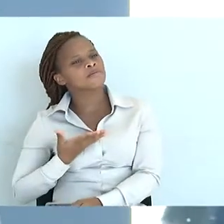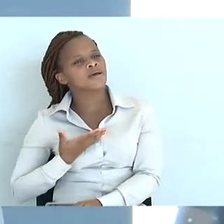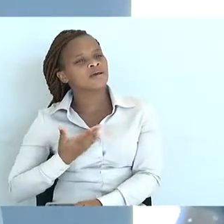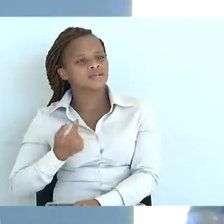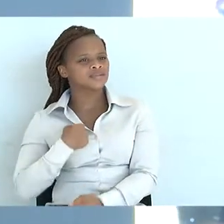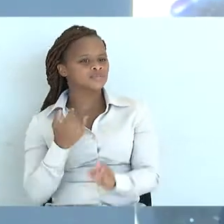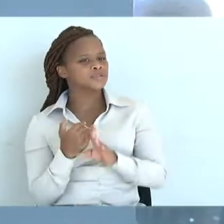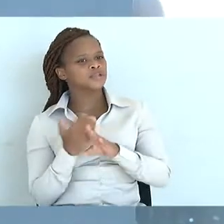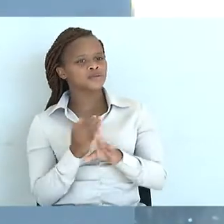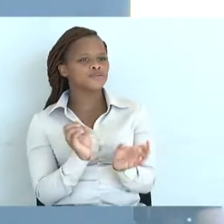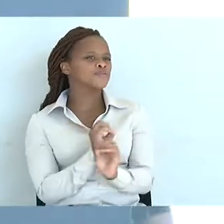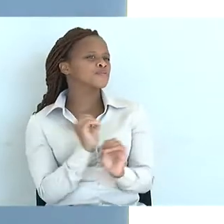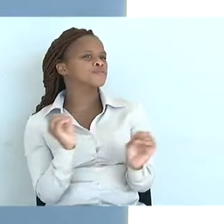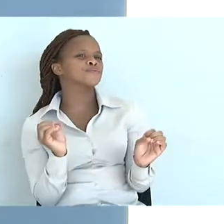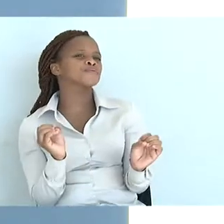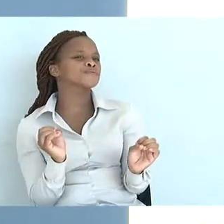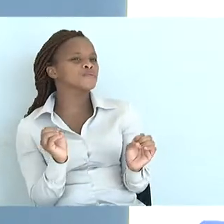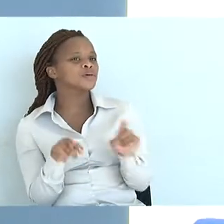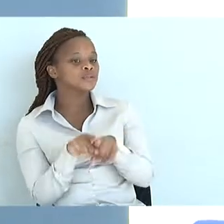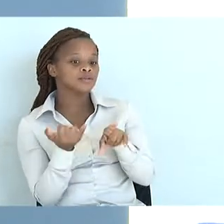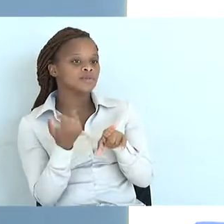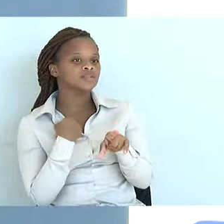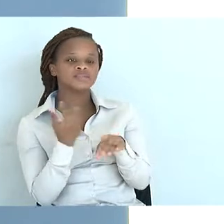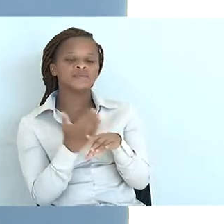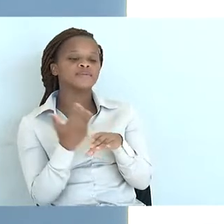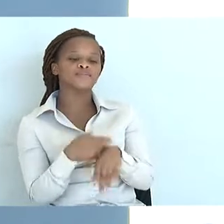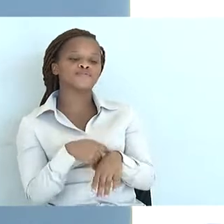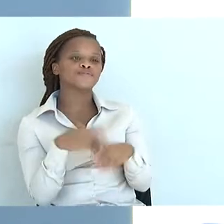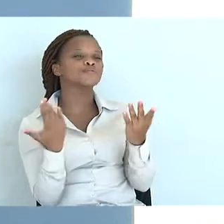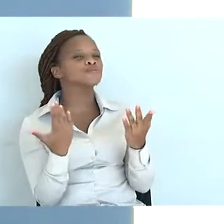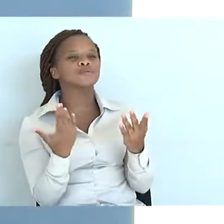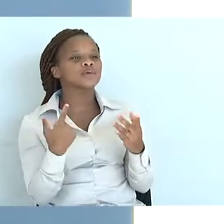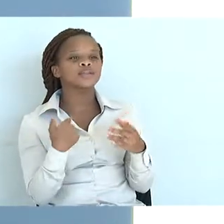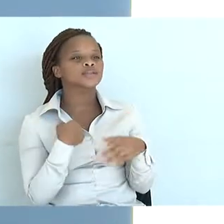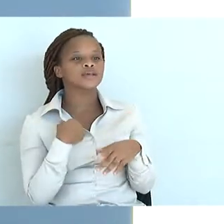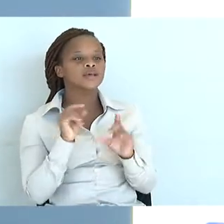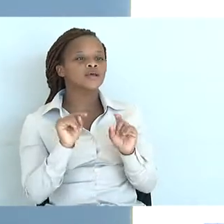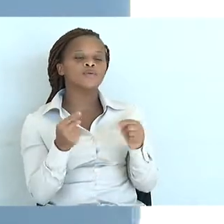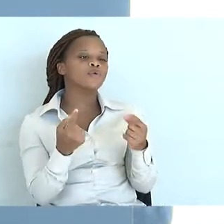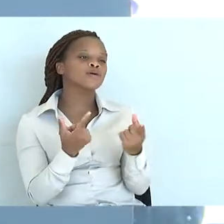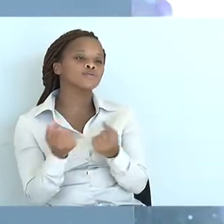asiwenza umsebenzi siyahluleka, kanti asihluleki.